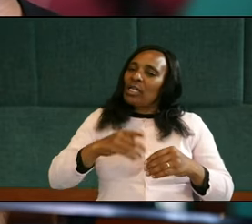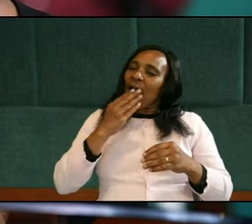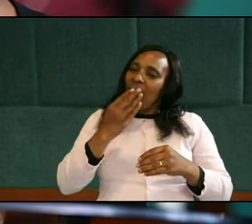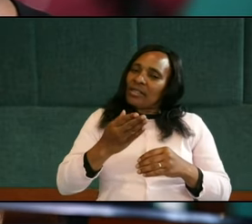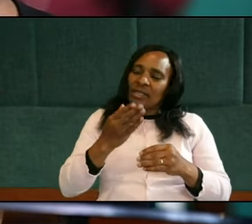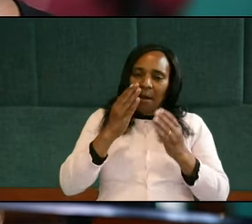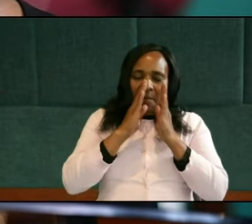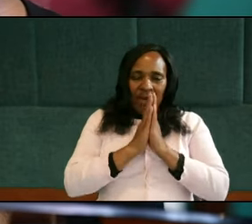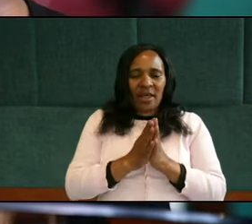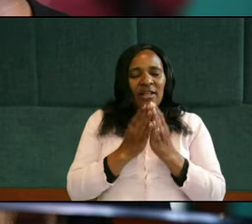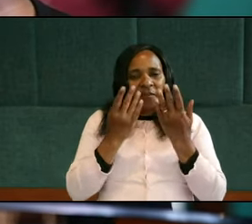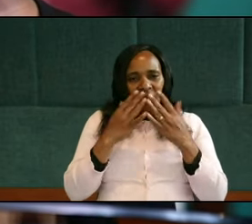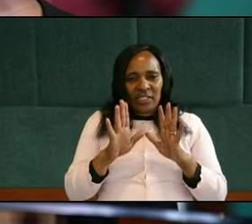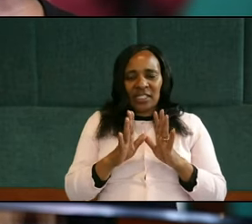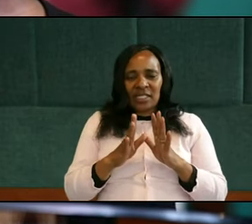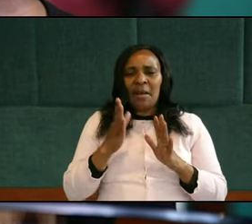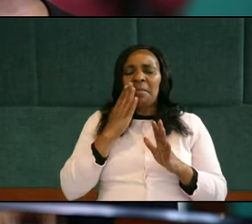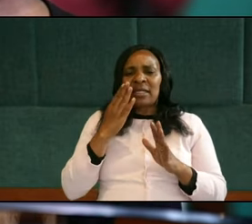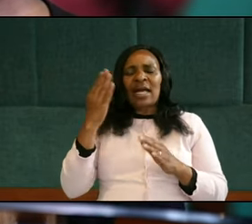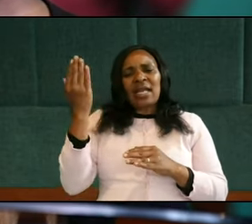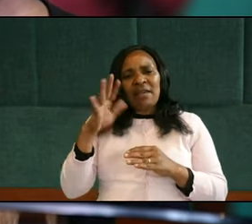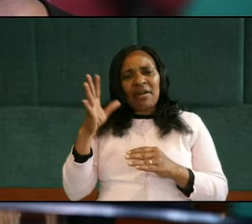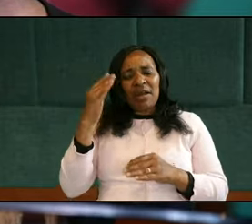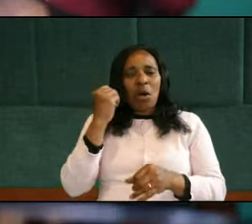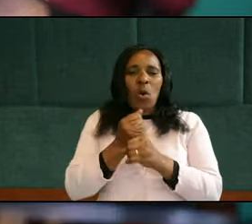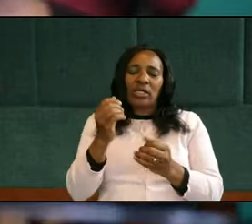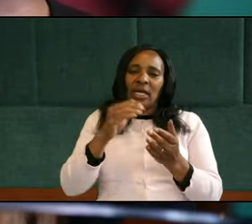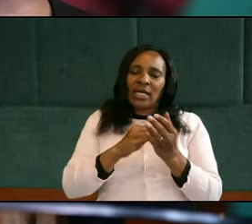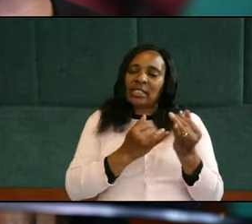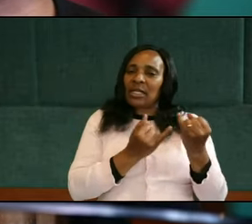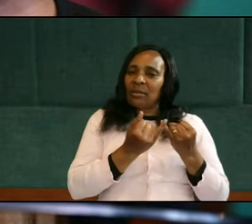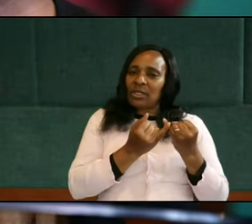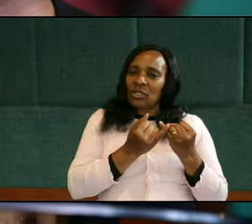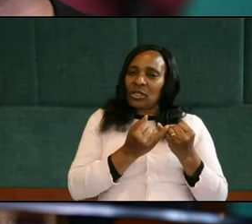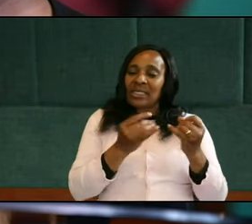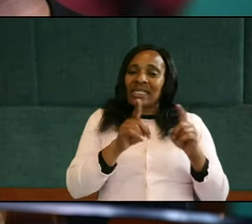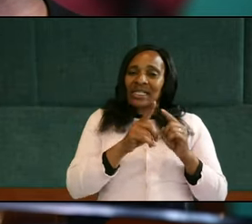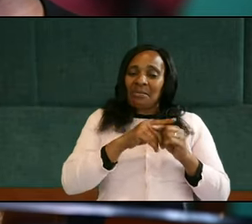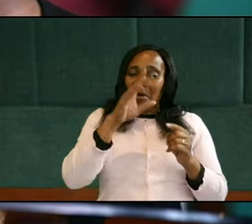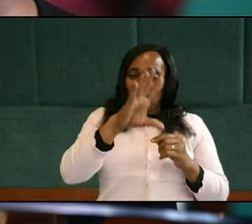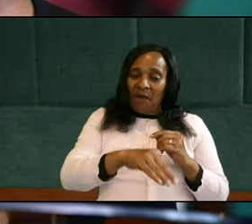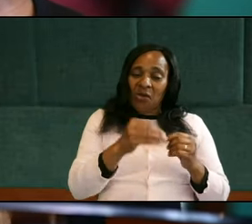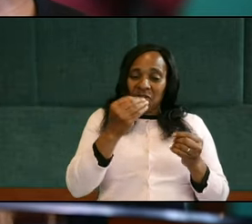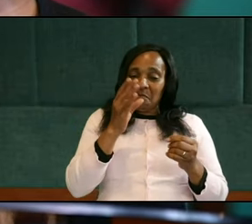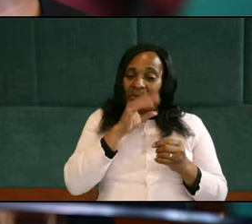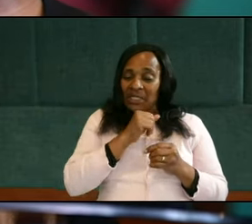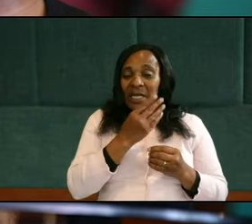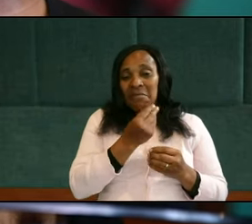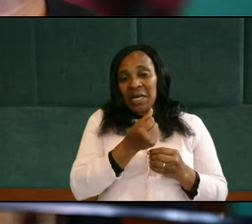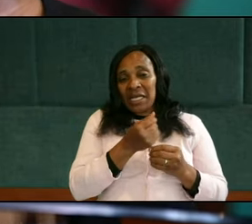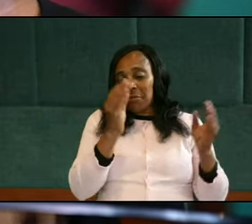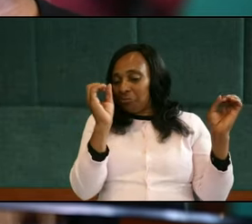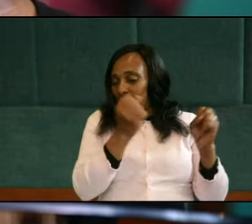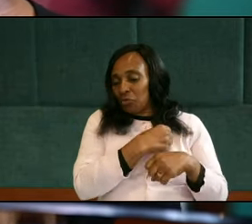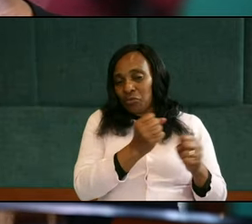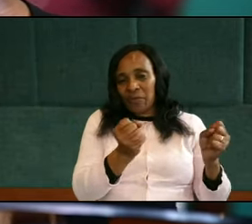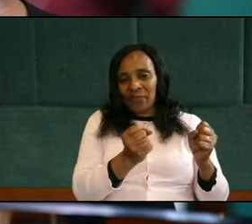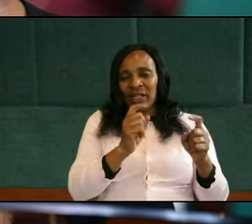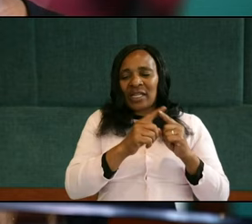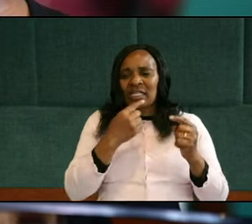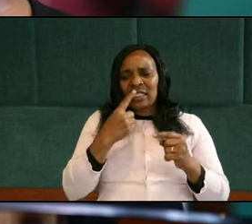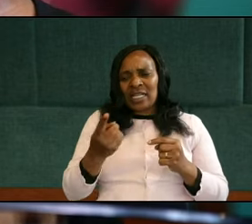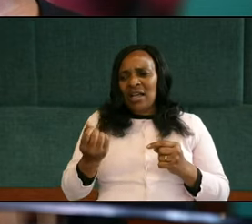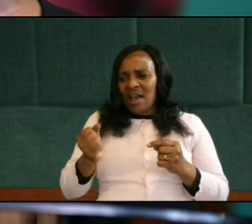prayers. Mother has never worked again on Sabbath. Although Mother has never found the missing money, she doesn't mind. She told